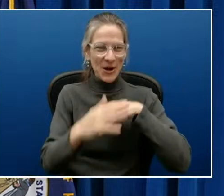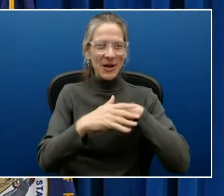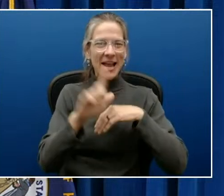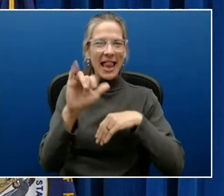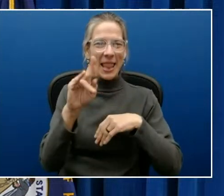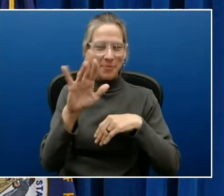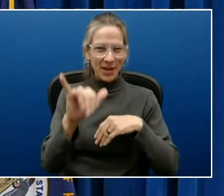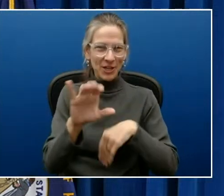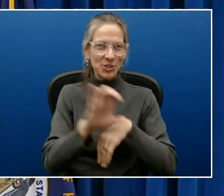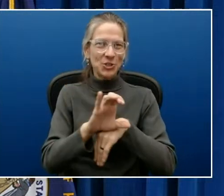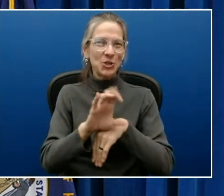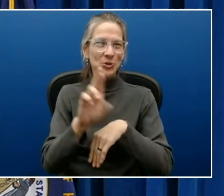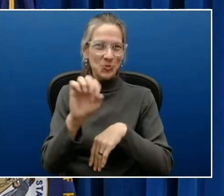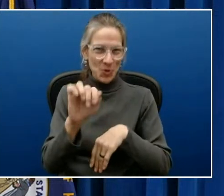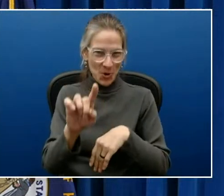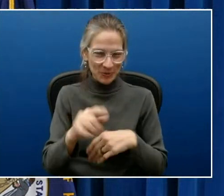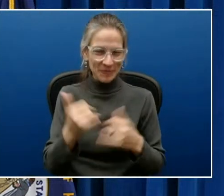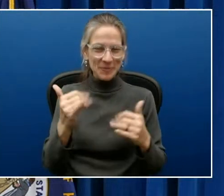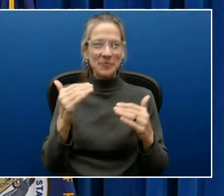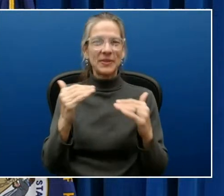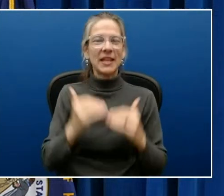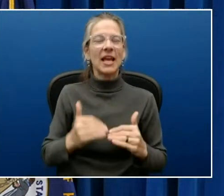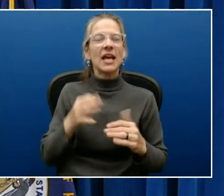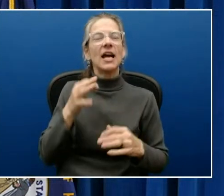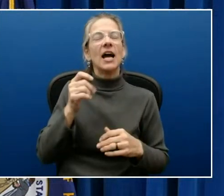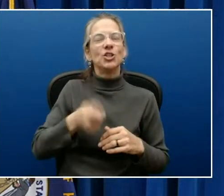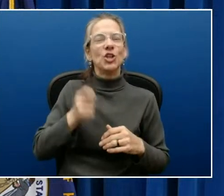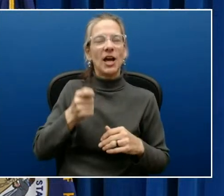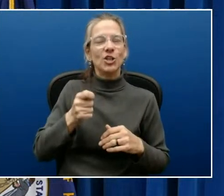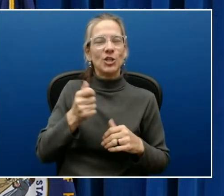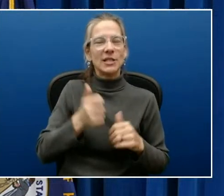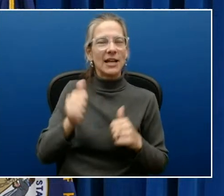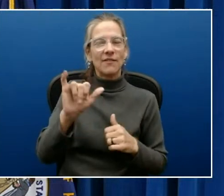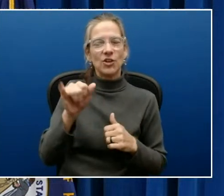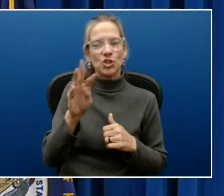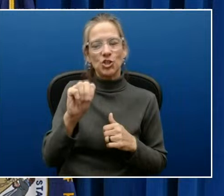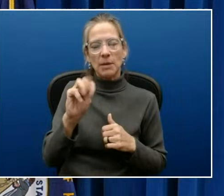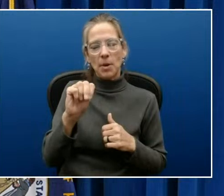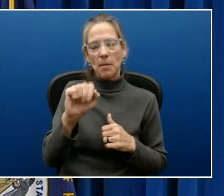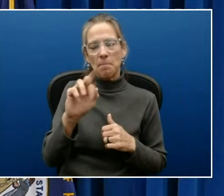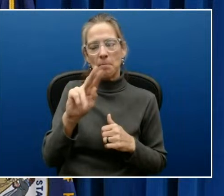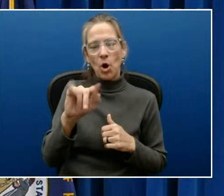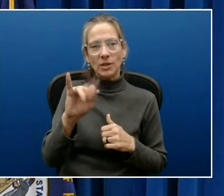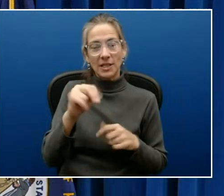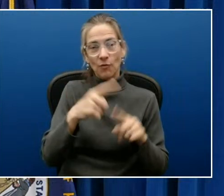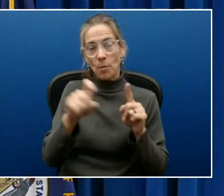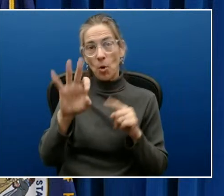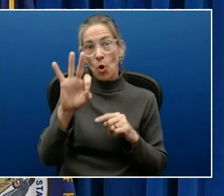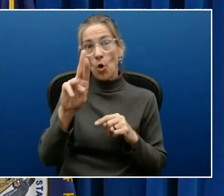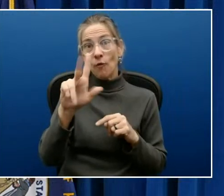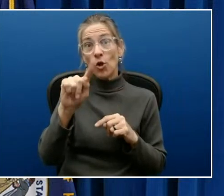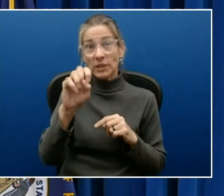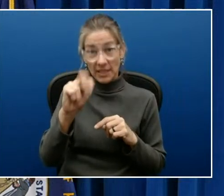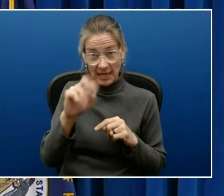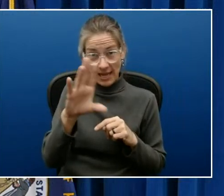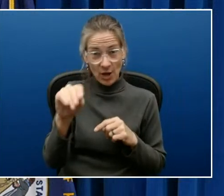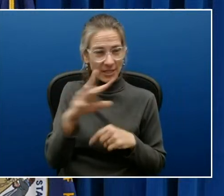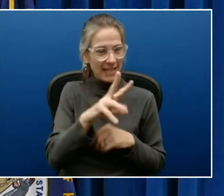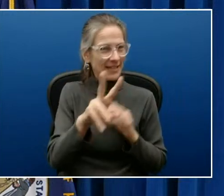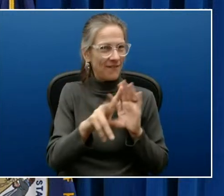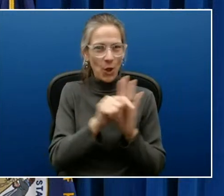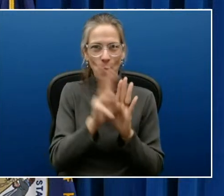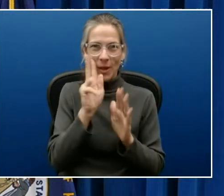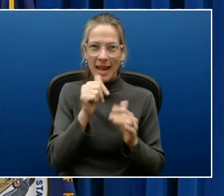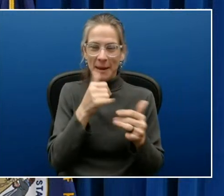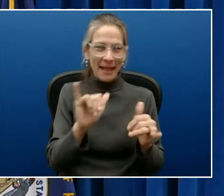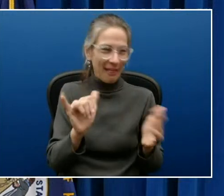Road. Next, we have Judge Executive Jim Martin of Fulton County, who video also isn't going to play, but